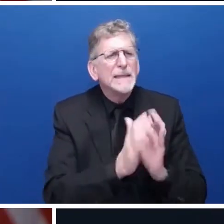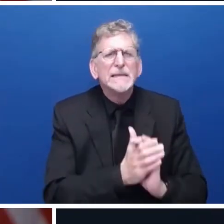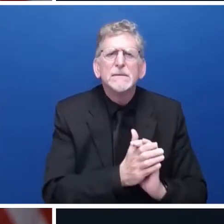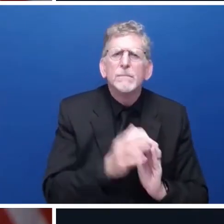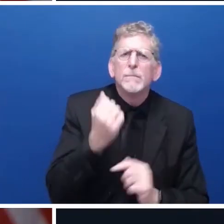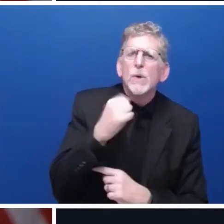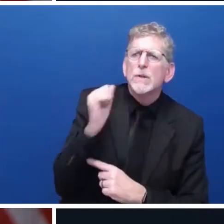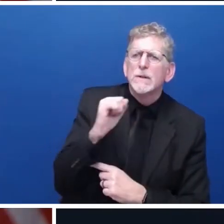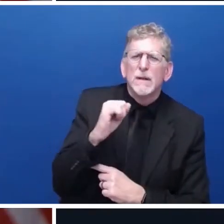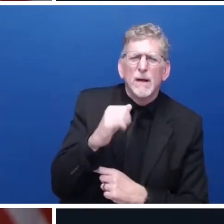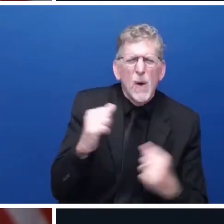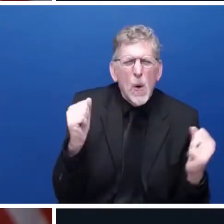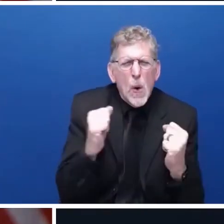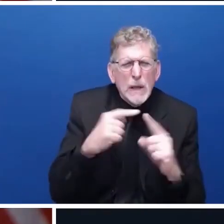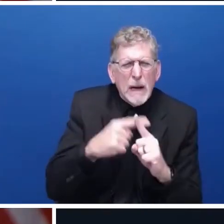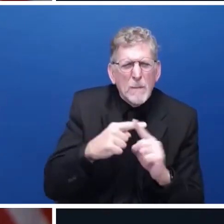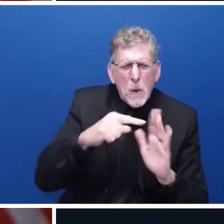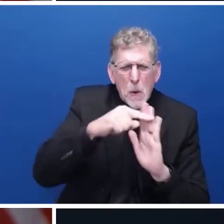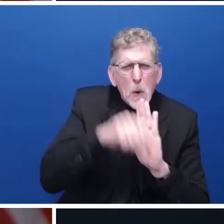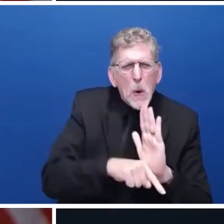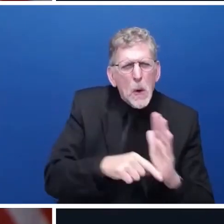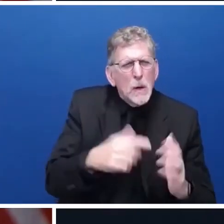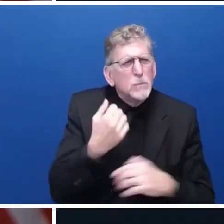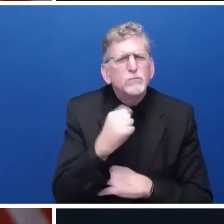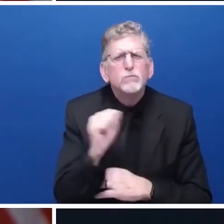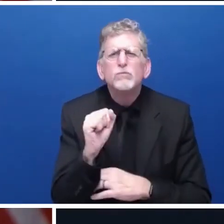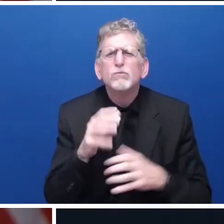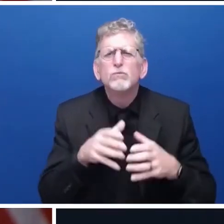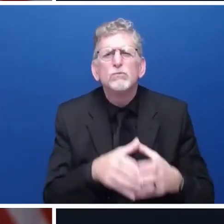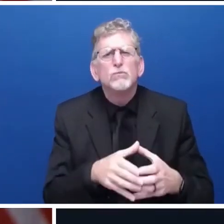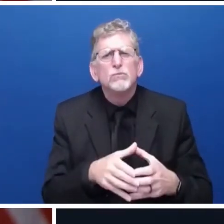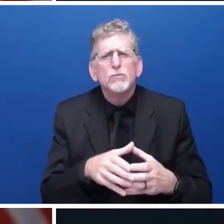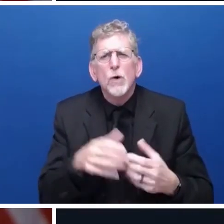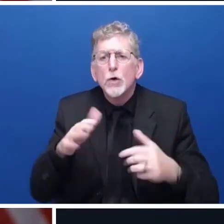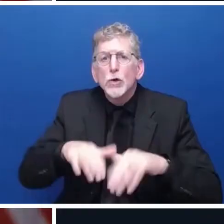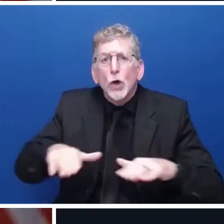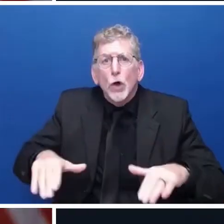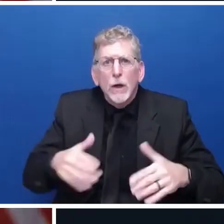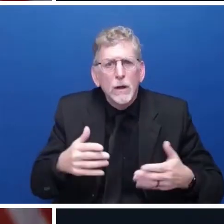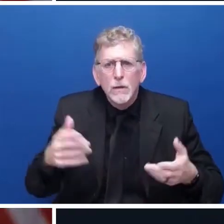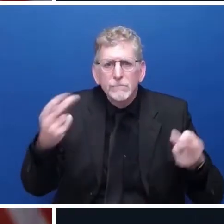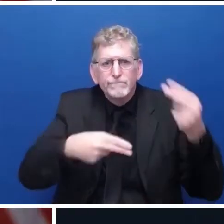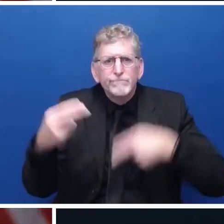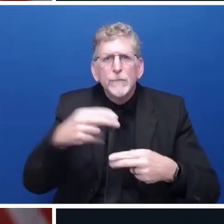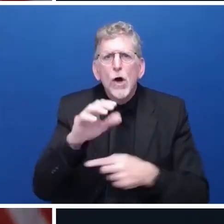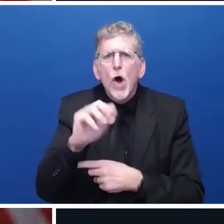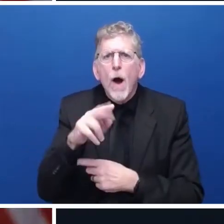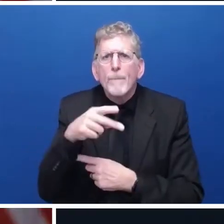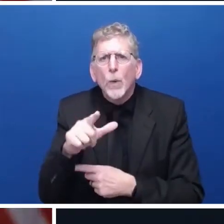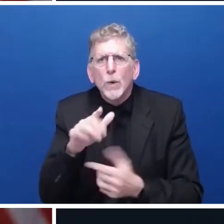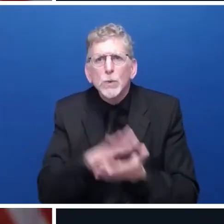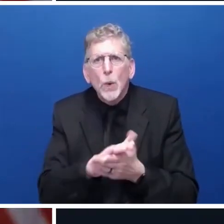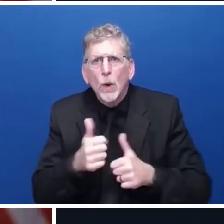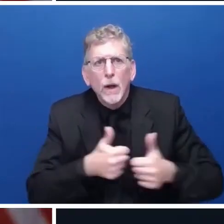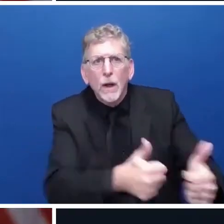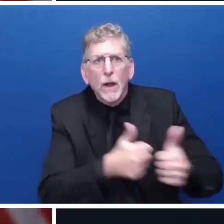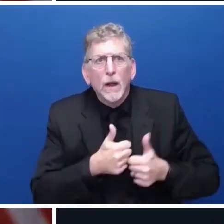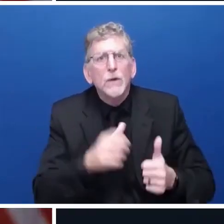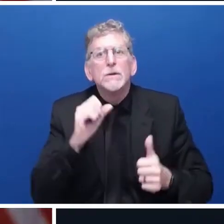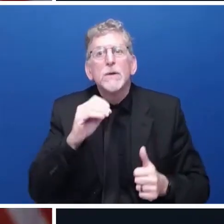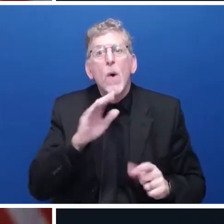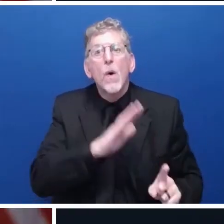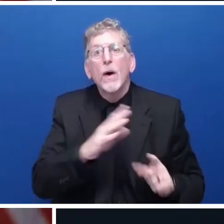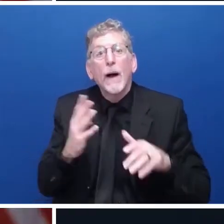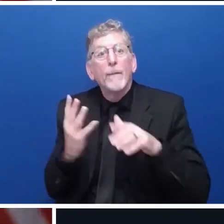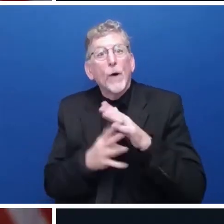school so that their immigrant parents are not ripped away from them in the parking lot. As a mother of 3